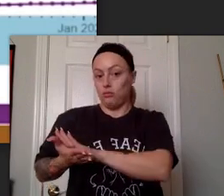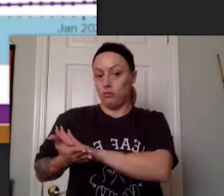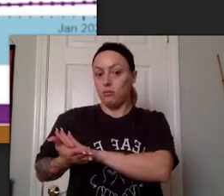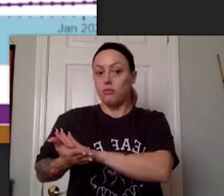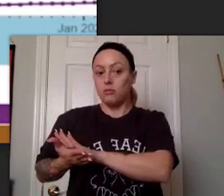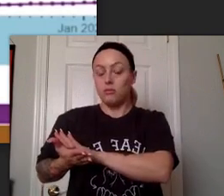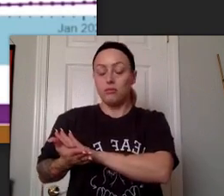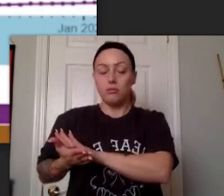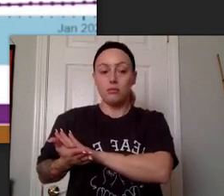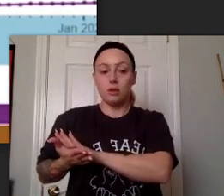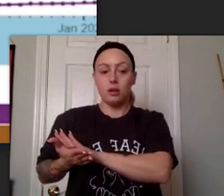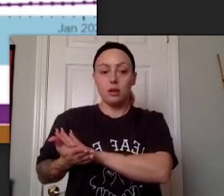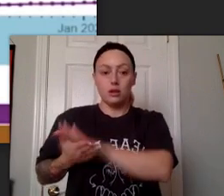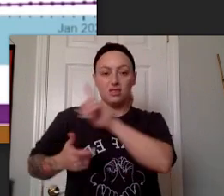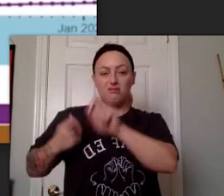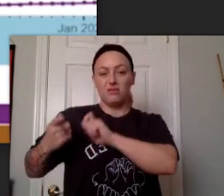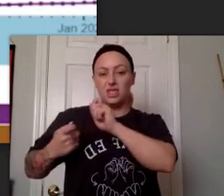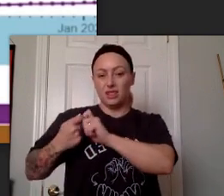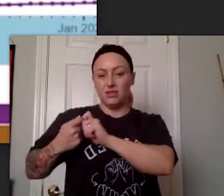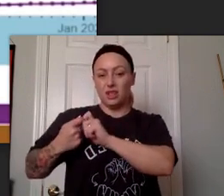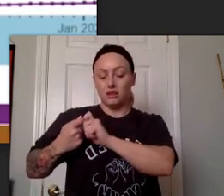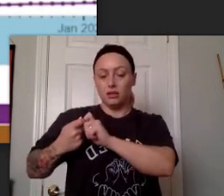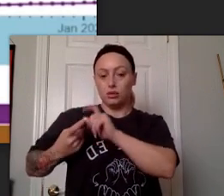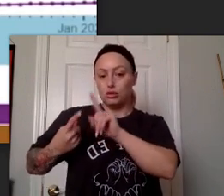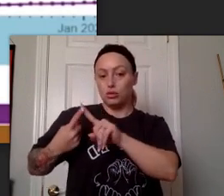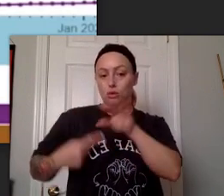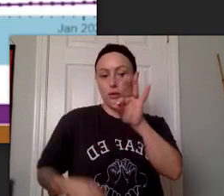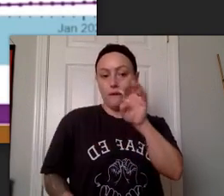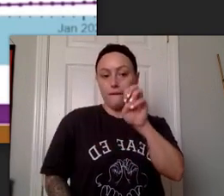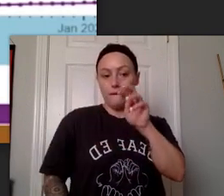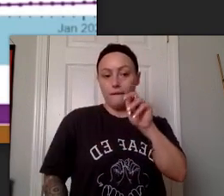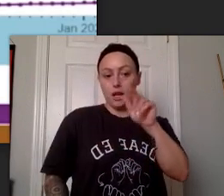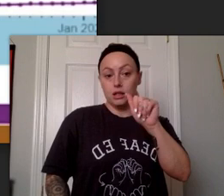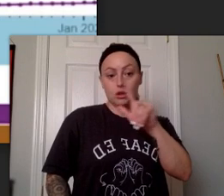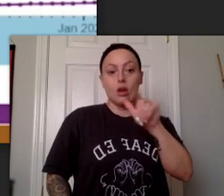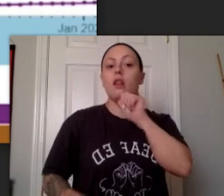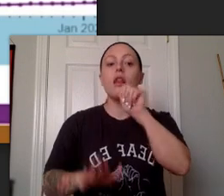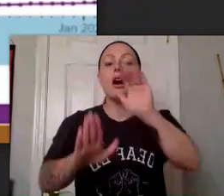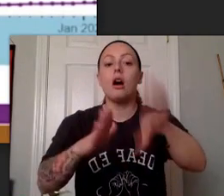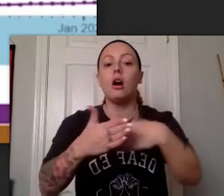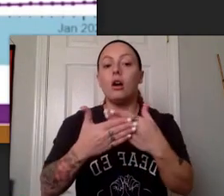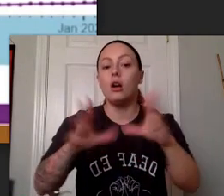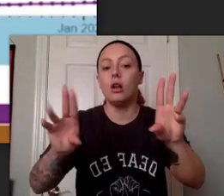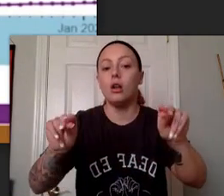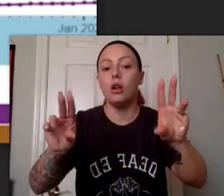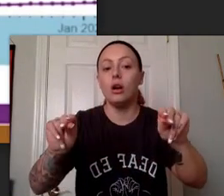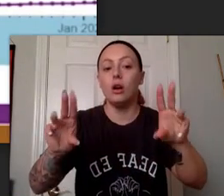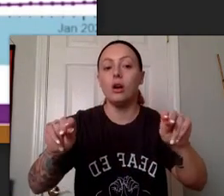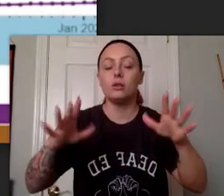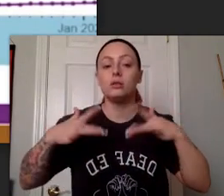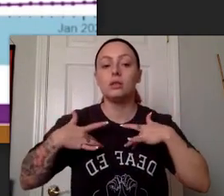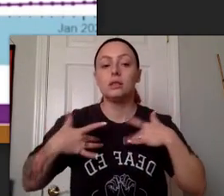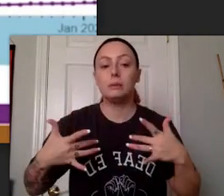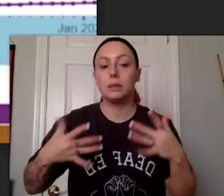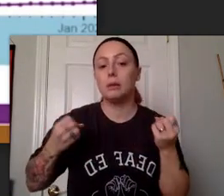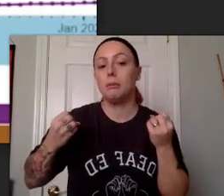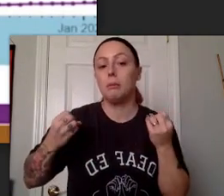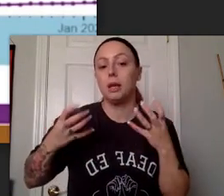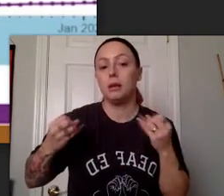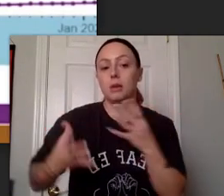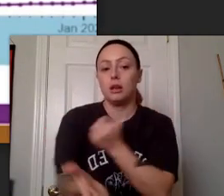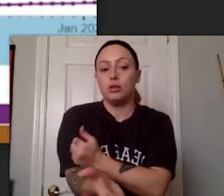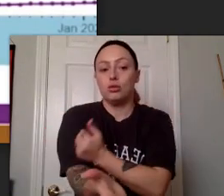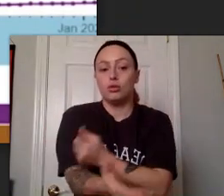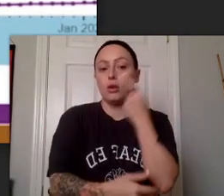the iceberg, with specific mention to fentanyl. That doesn't necessarily mean that was all that was in their system. Most overdoses have multiple drugs,